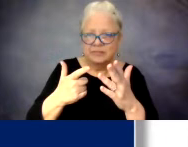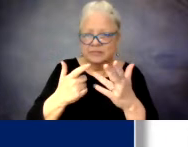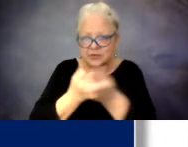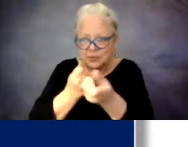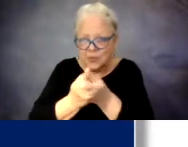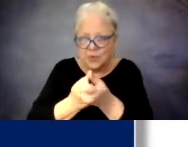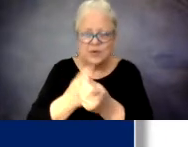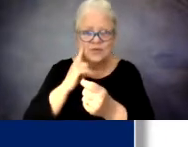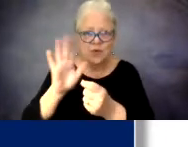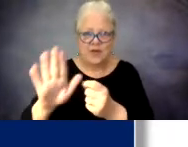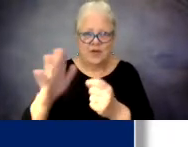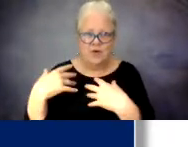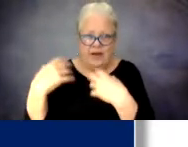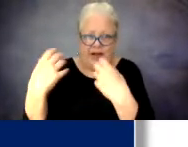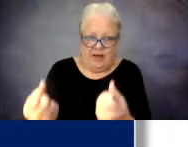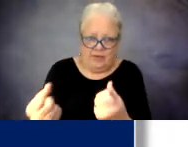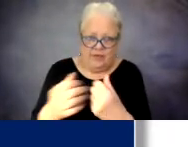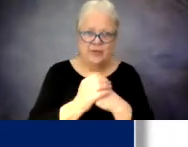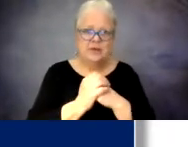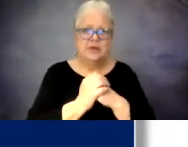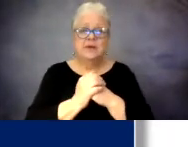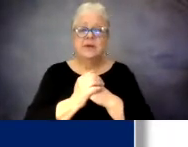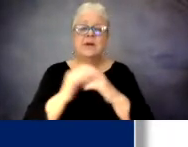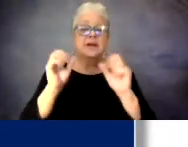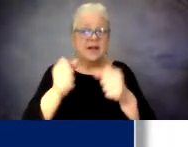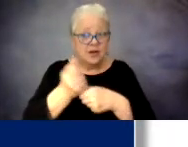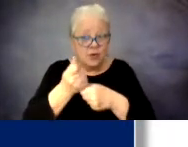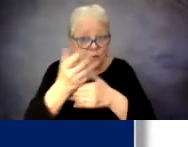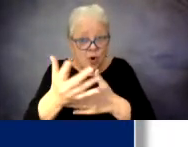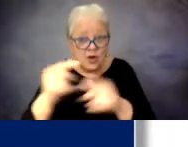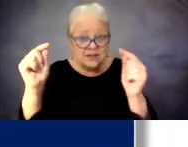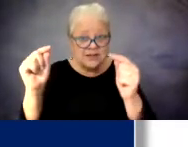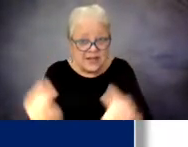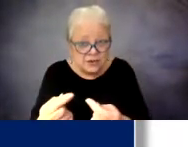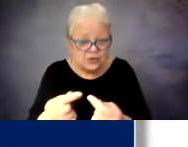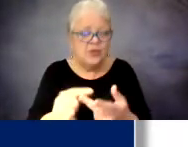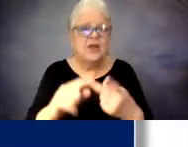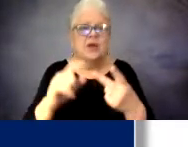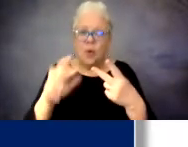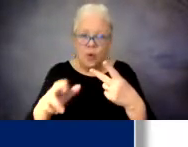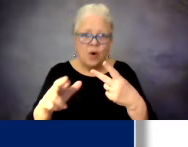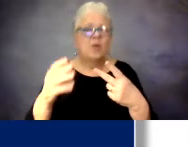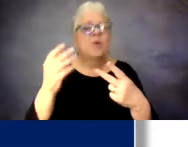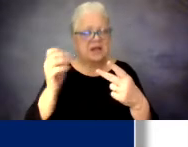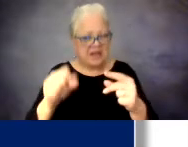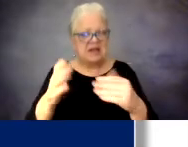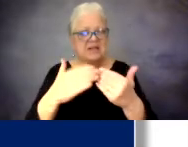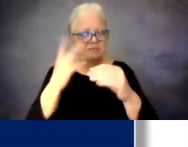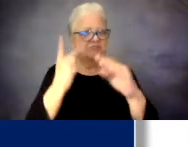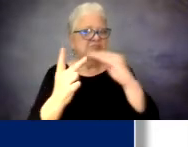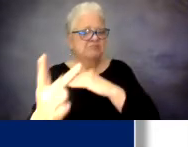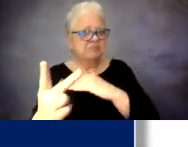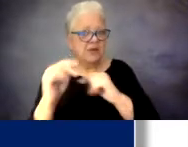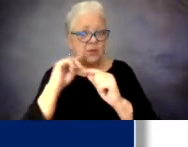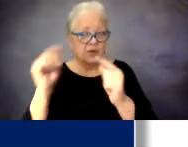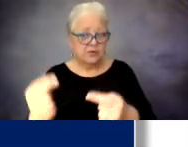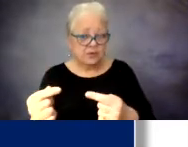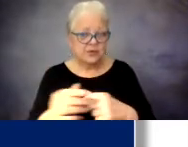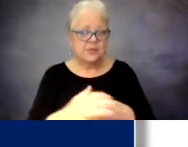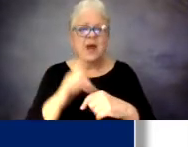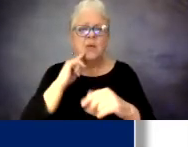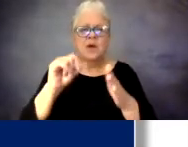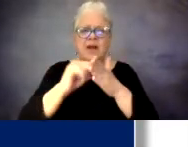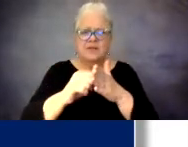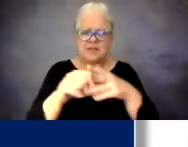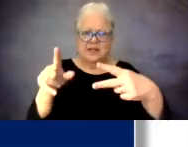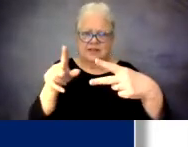that it will immediately result in serious physical injury. I want to point out that there's the failure or refusal. We do